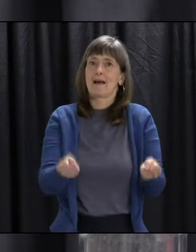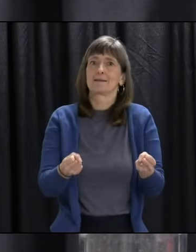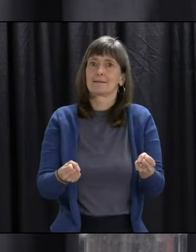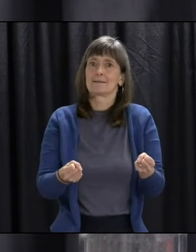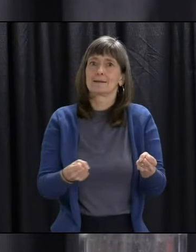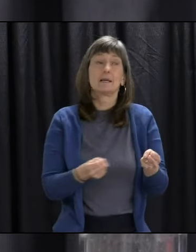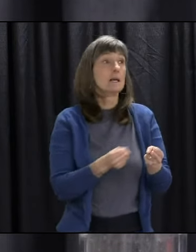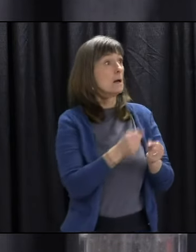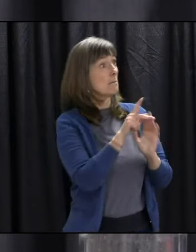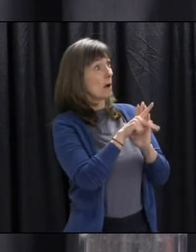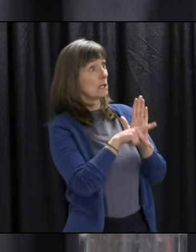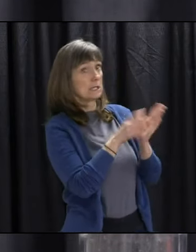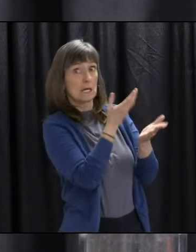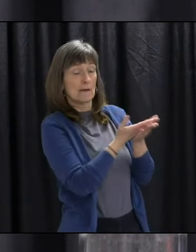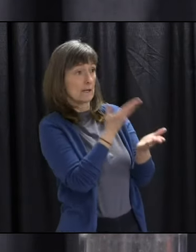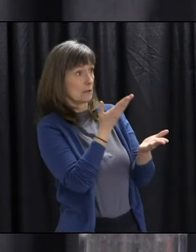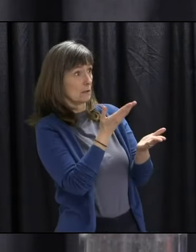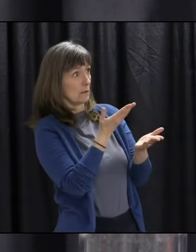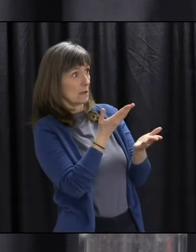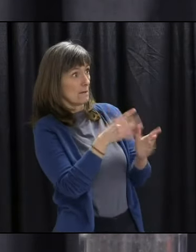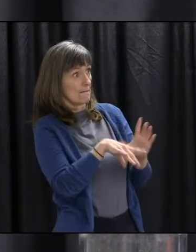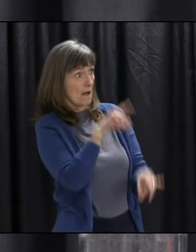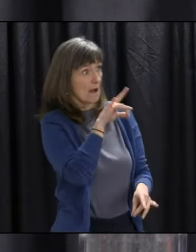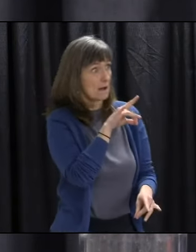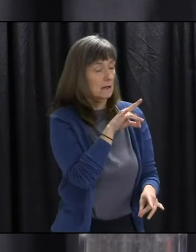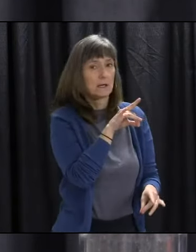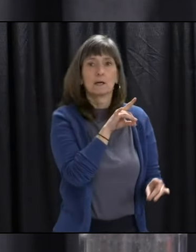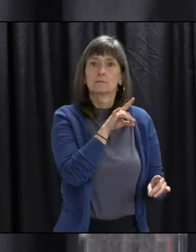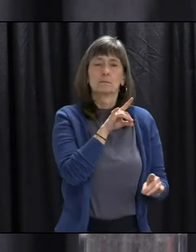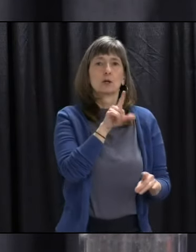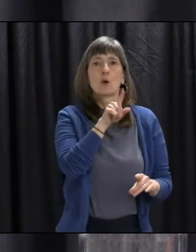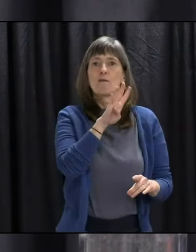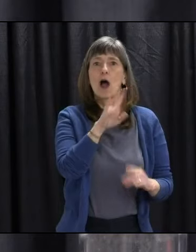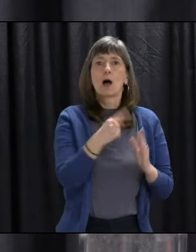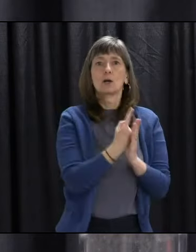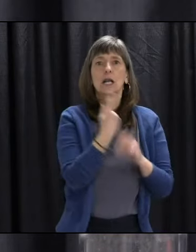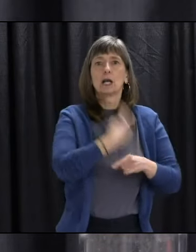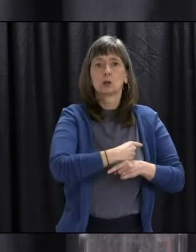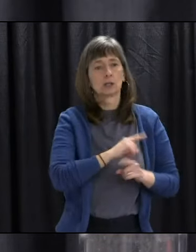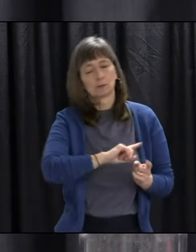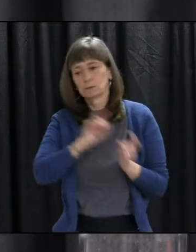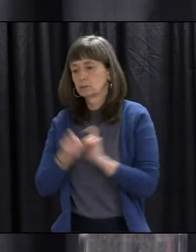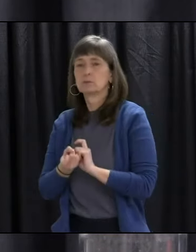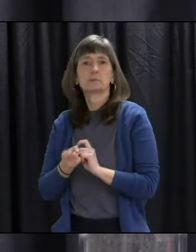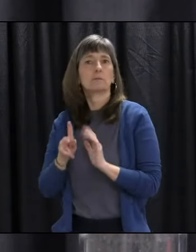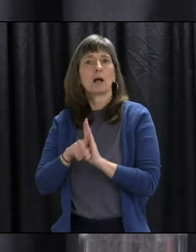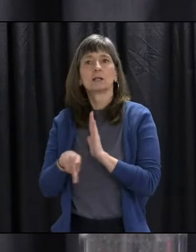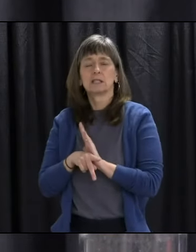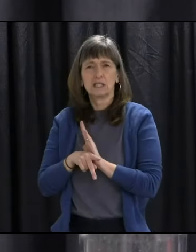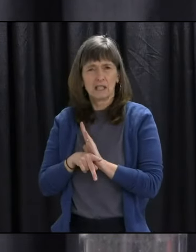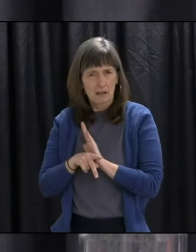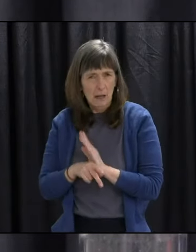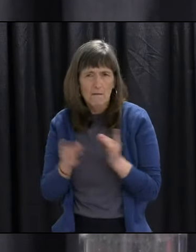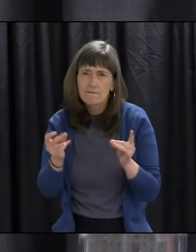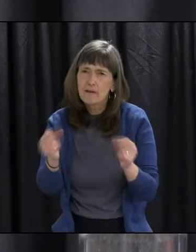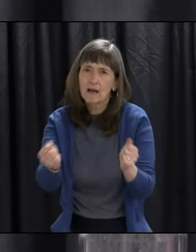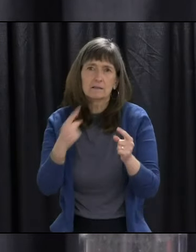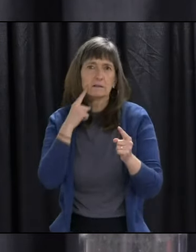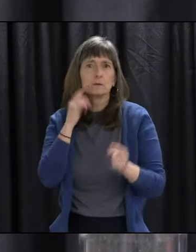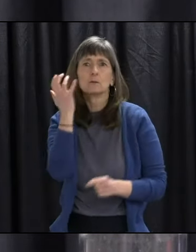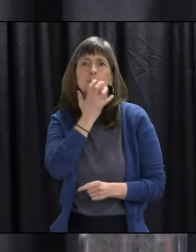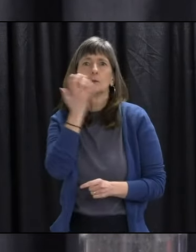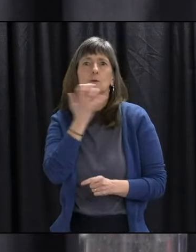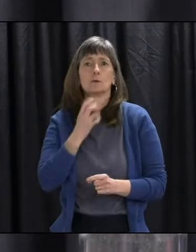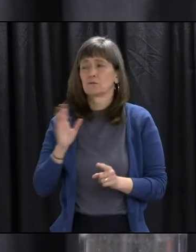within 24 hours, in a way that's not been seen in traditional healthcare delivery for decades. This is a positive,